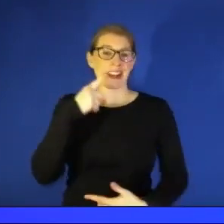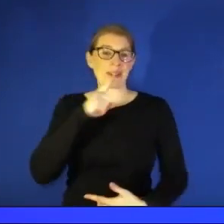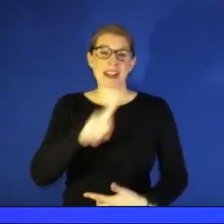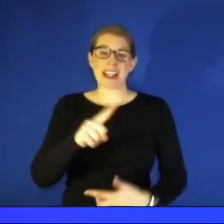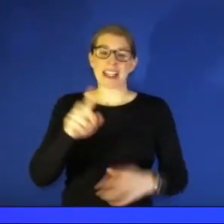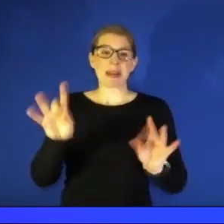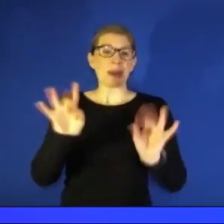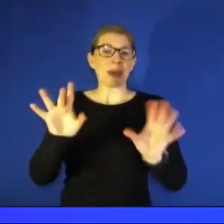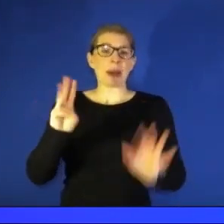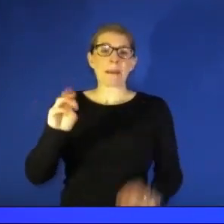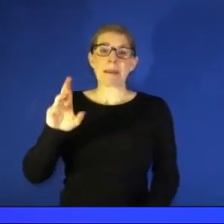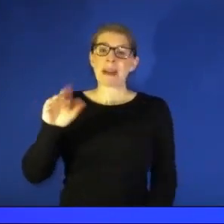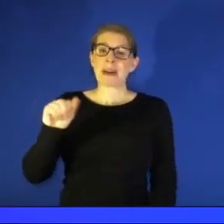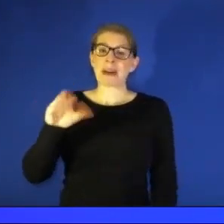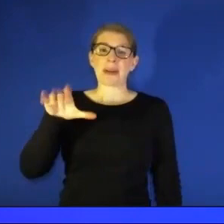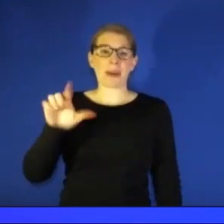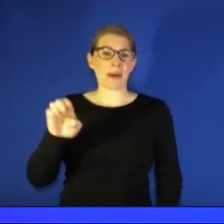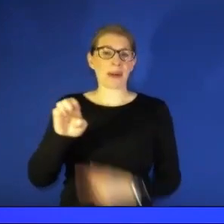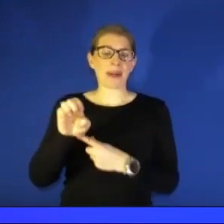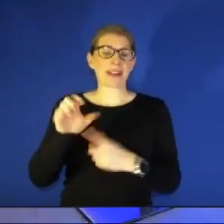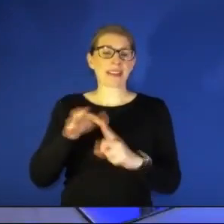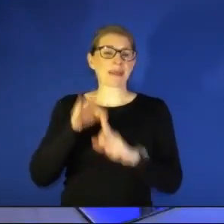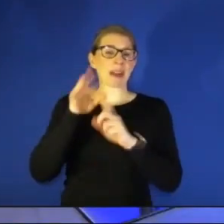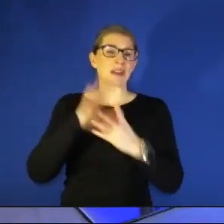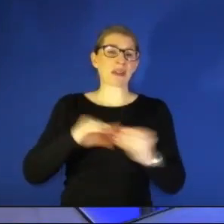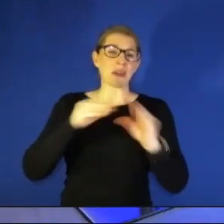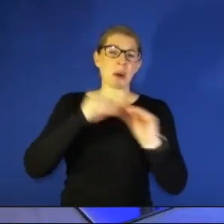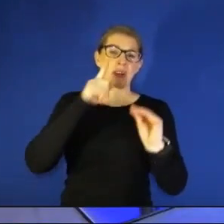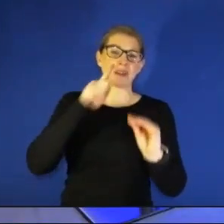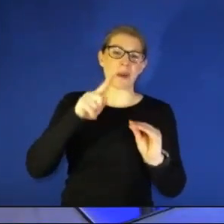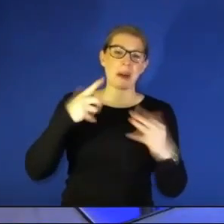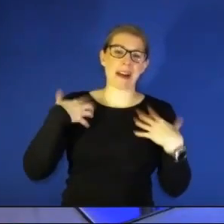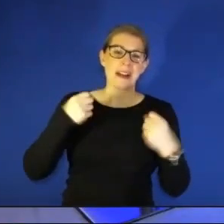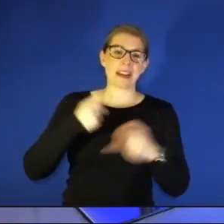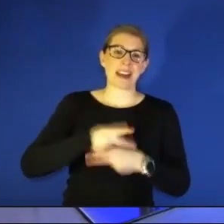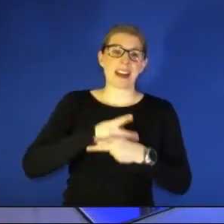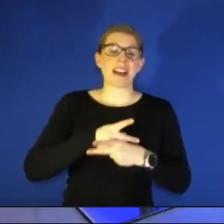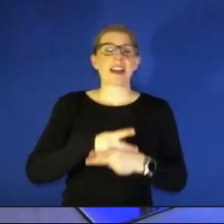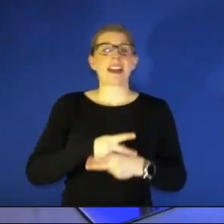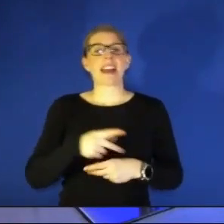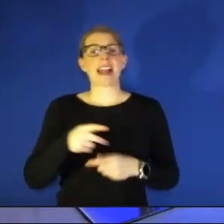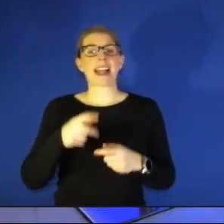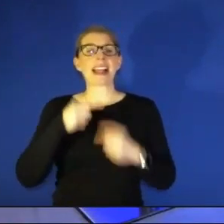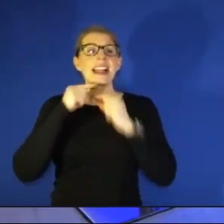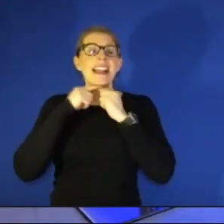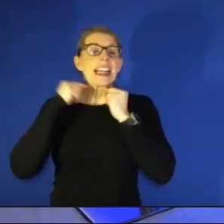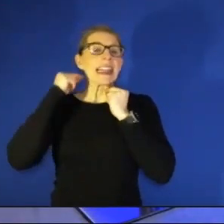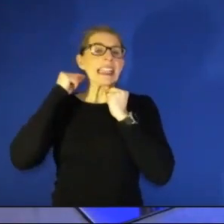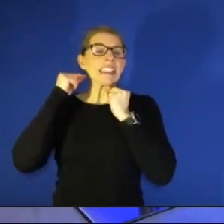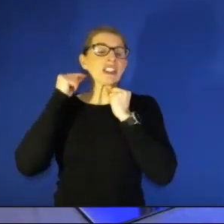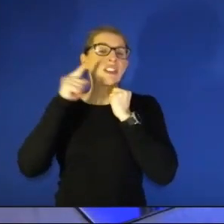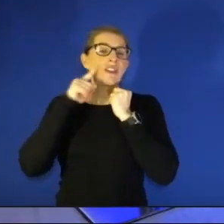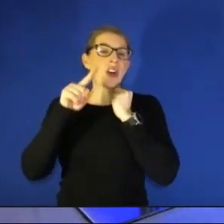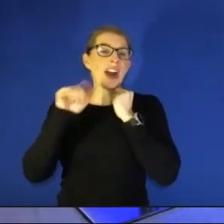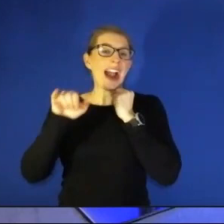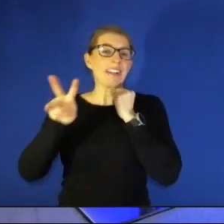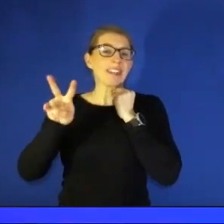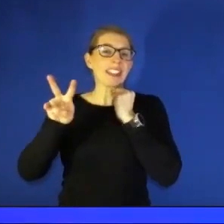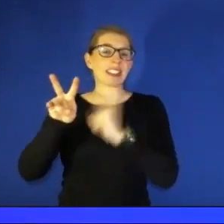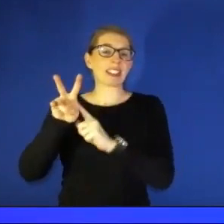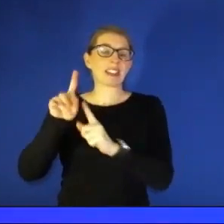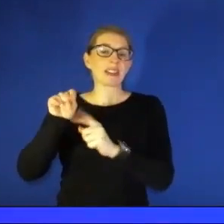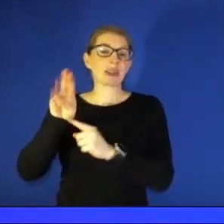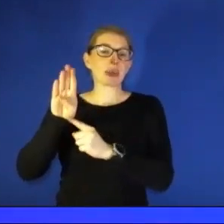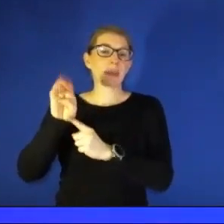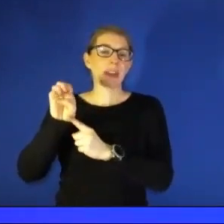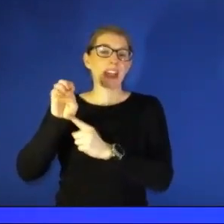and the special stories of healthcare. So making leashes out of IV tubes, that is not in the nursing handbook. It is not. Nurses are very clever,